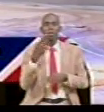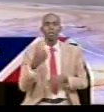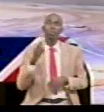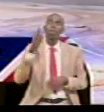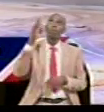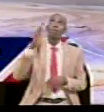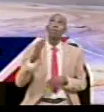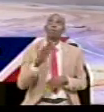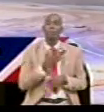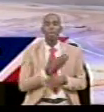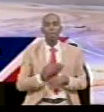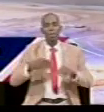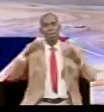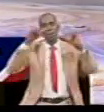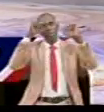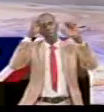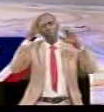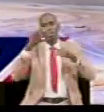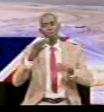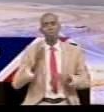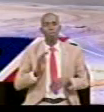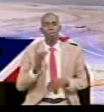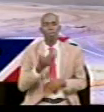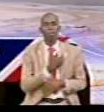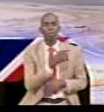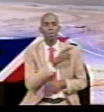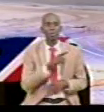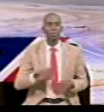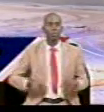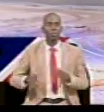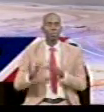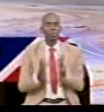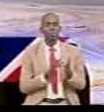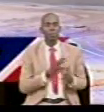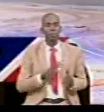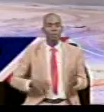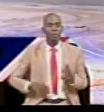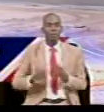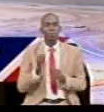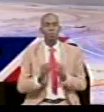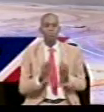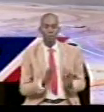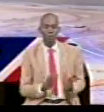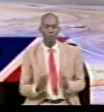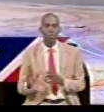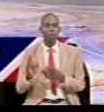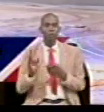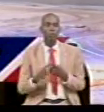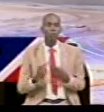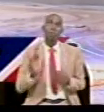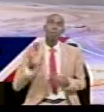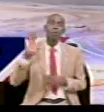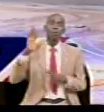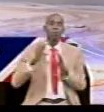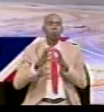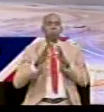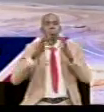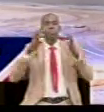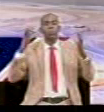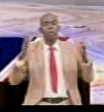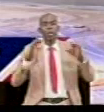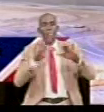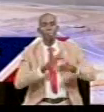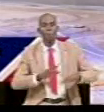and Father of our Lord Jesus Christ, which according to His abundant mercy